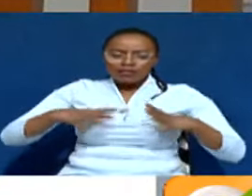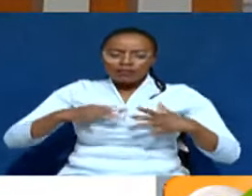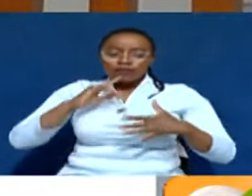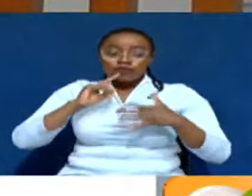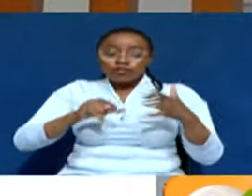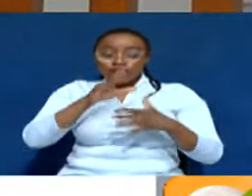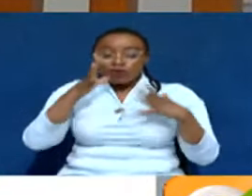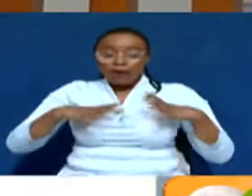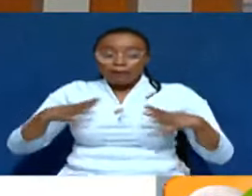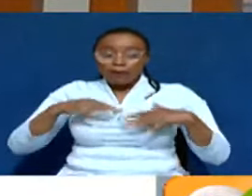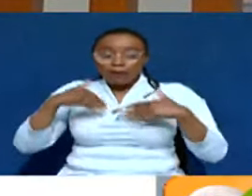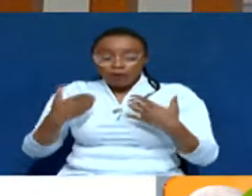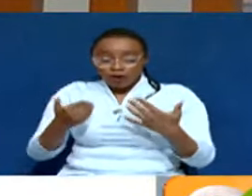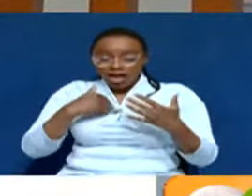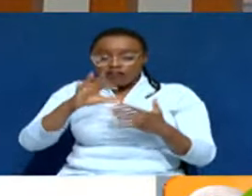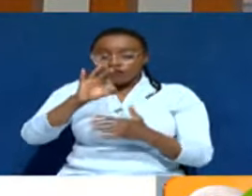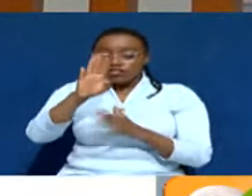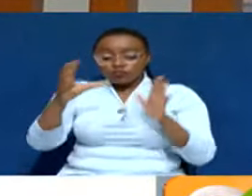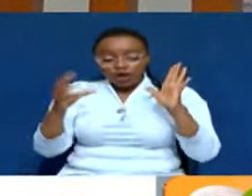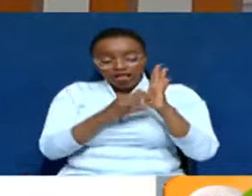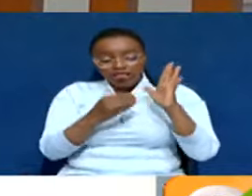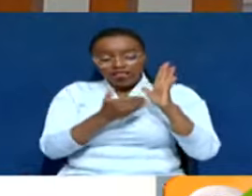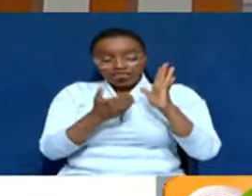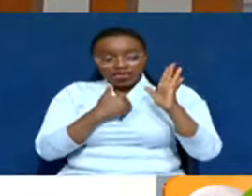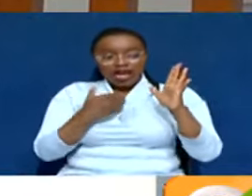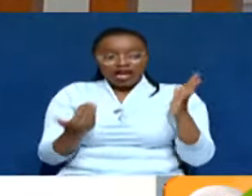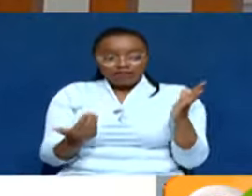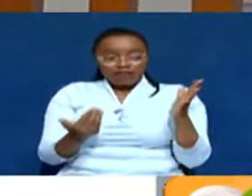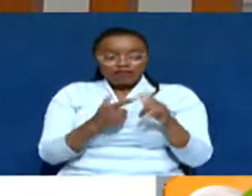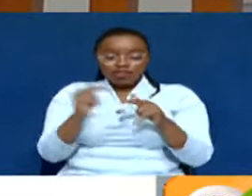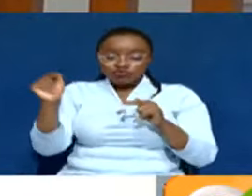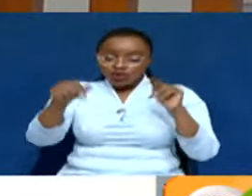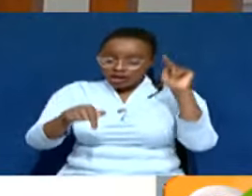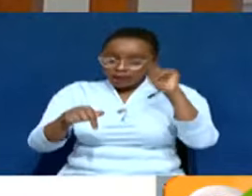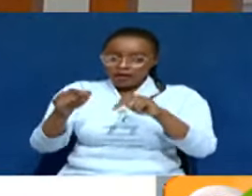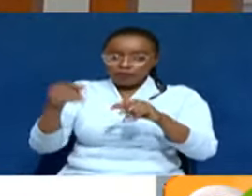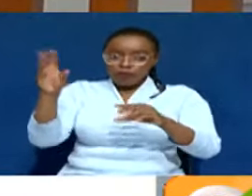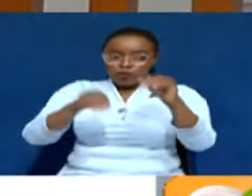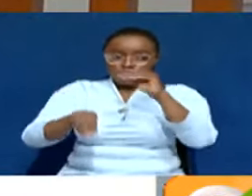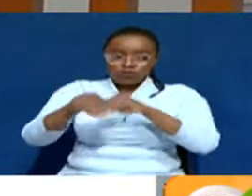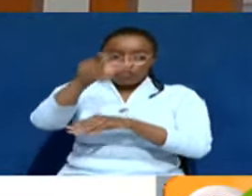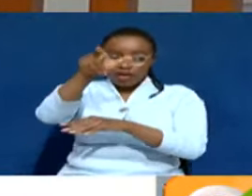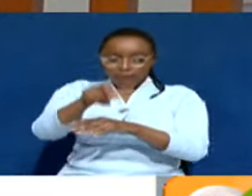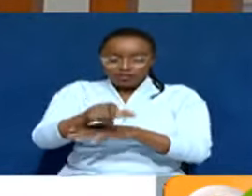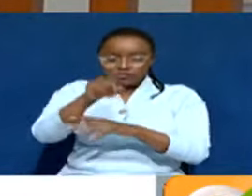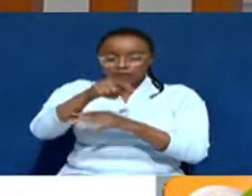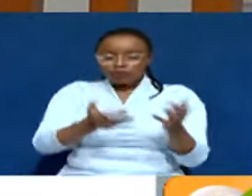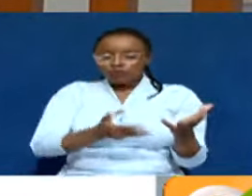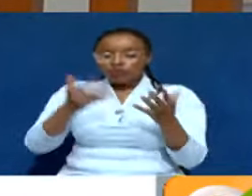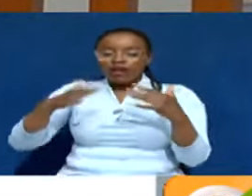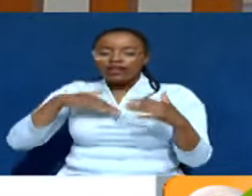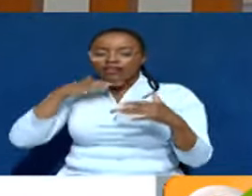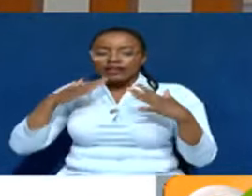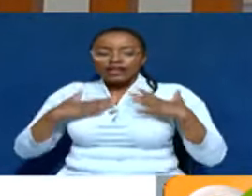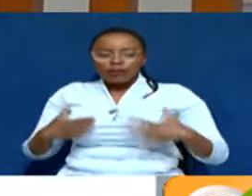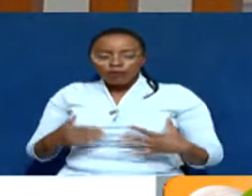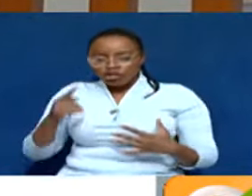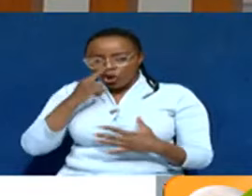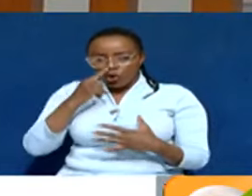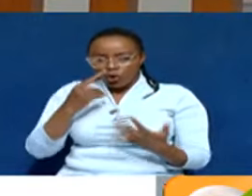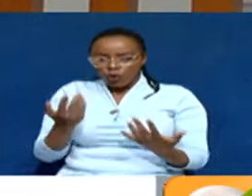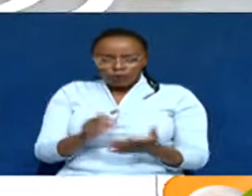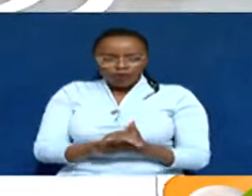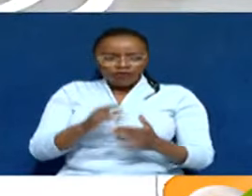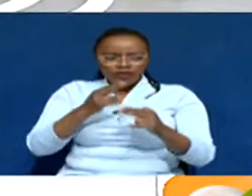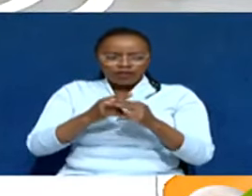wambia, you guys, kwa WhatsApp ama kwa Facebook, he's known. Kujeni, tuchangia huyu, tunafaa kupeleka mwili nyumbani, and he has brought many bodies back. What's